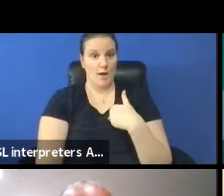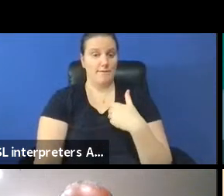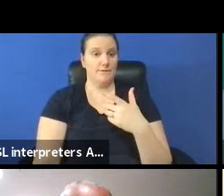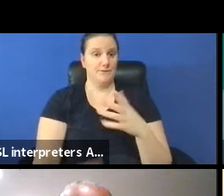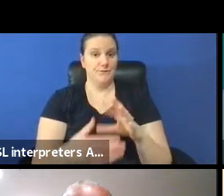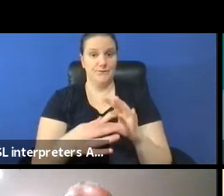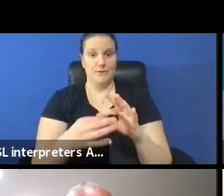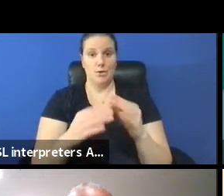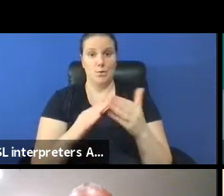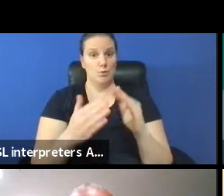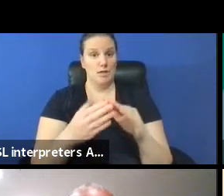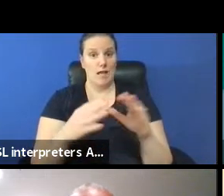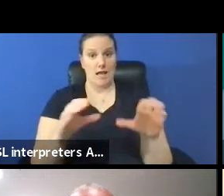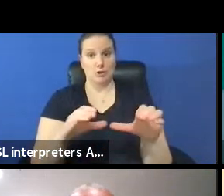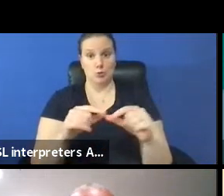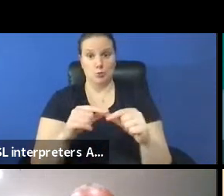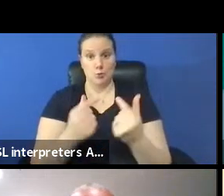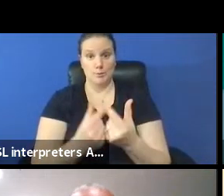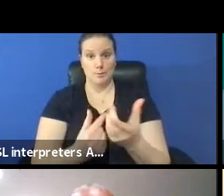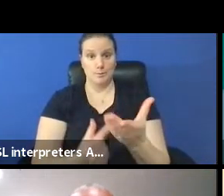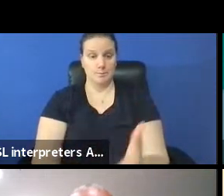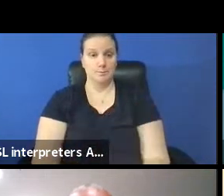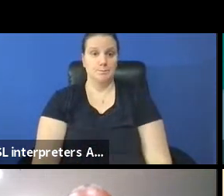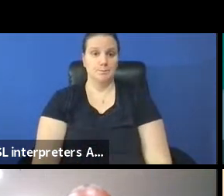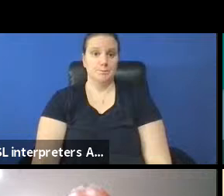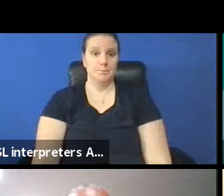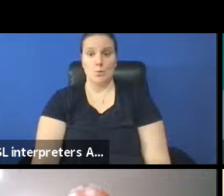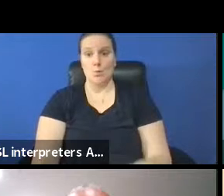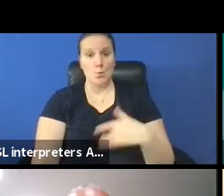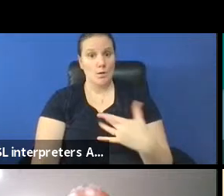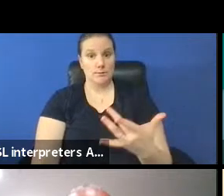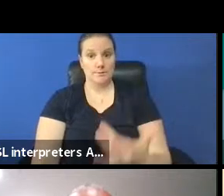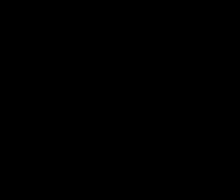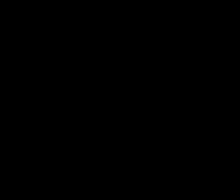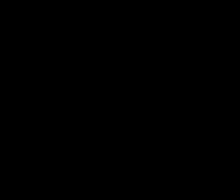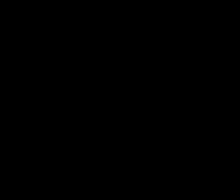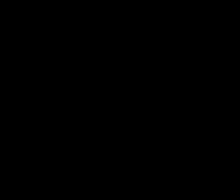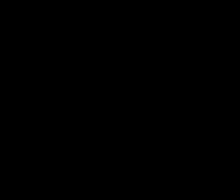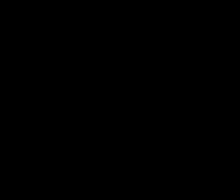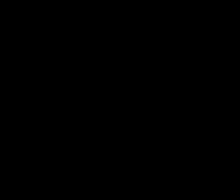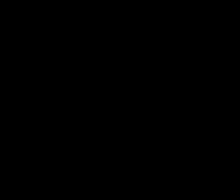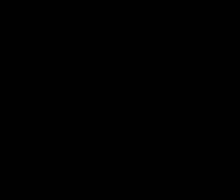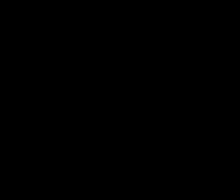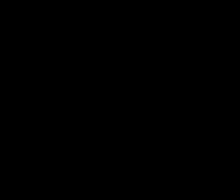the community action group, their update. Is that correct? Yes, or no?